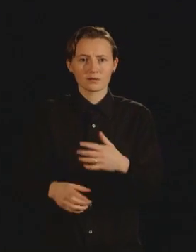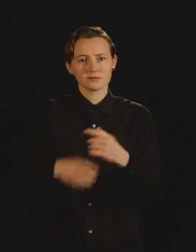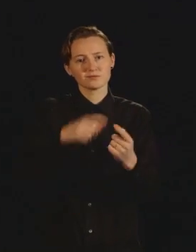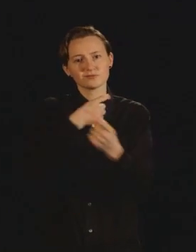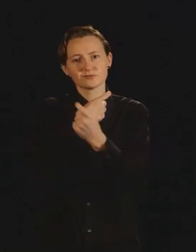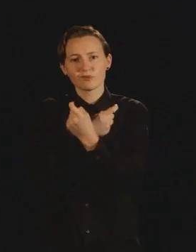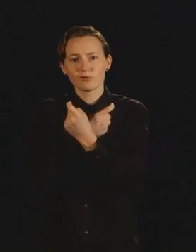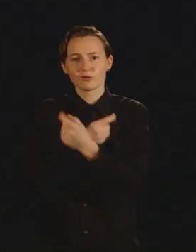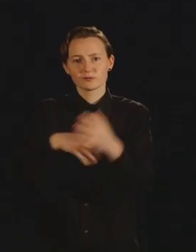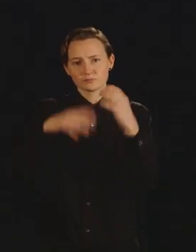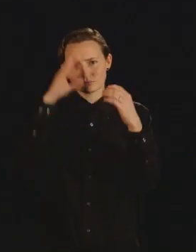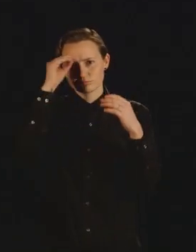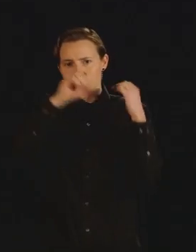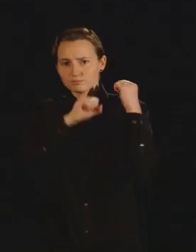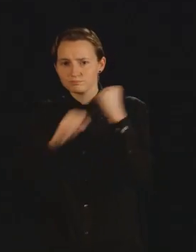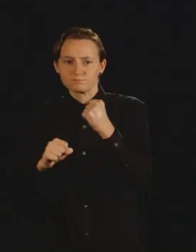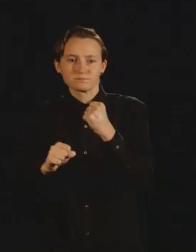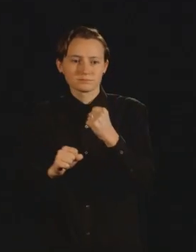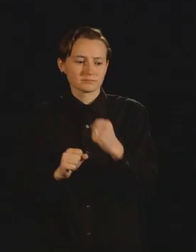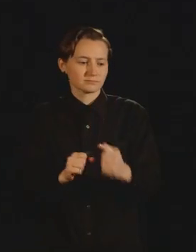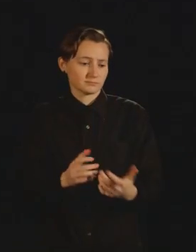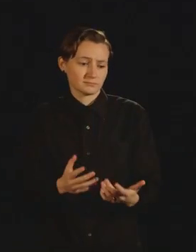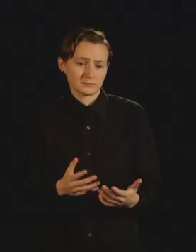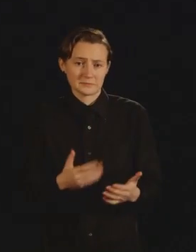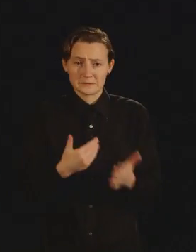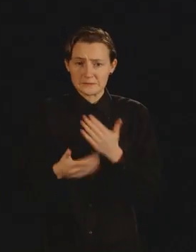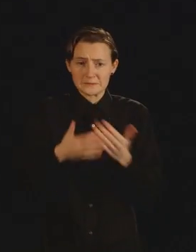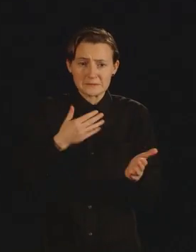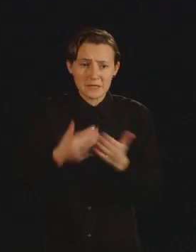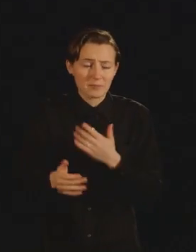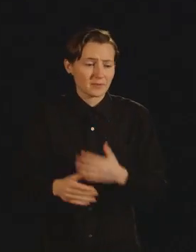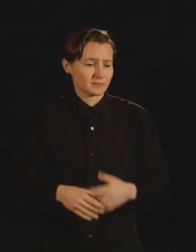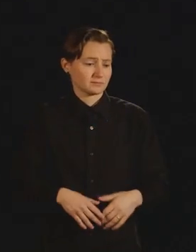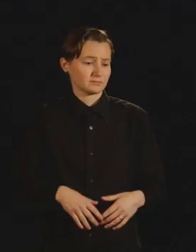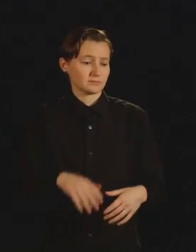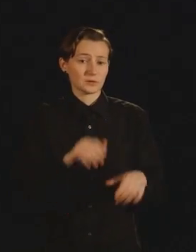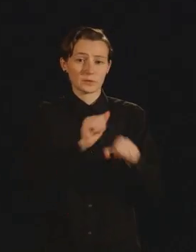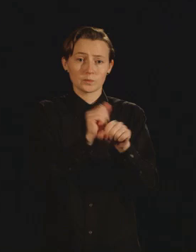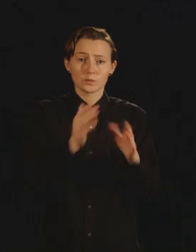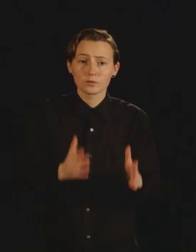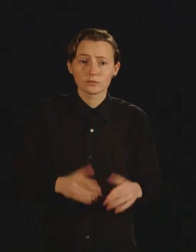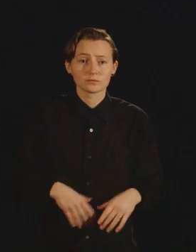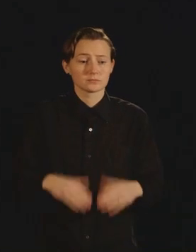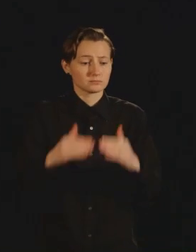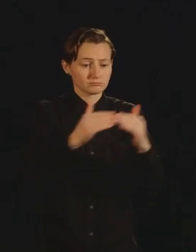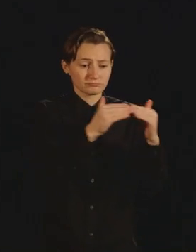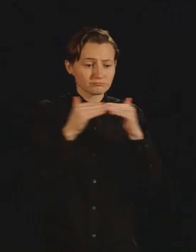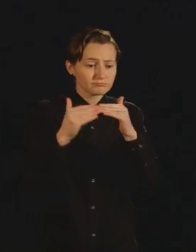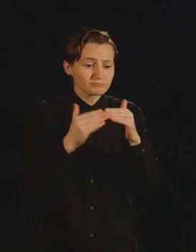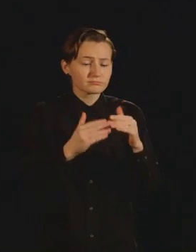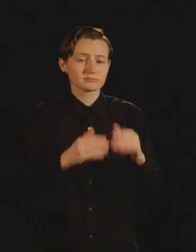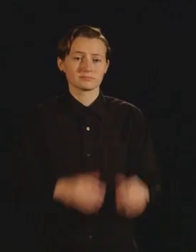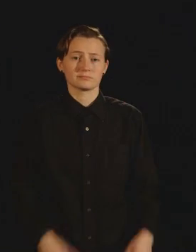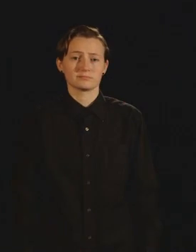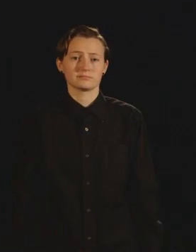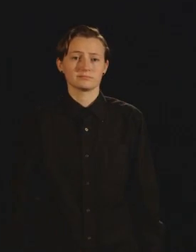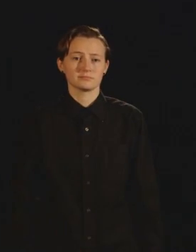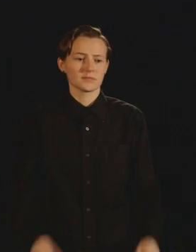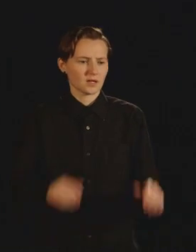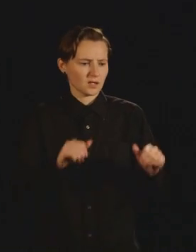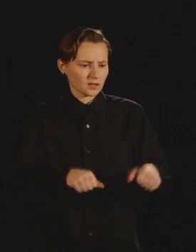against toxic masculinity when their coworkers, their colleagues, and their friends and family demonstrate